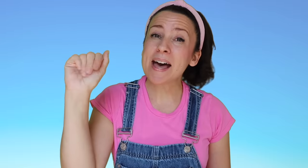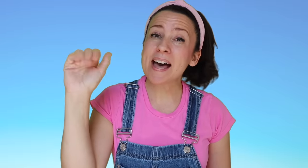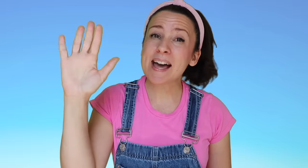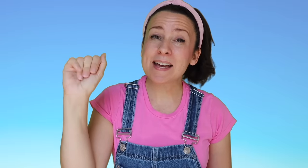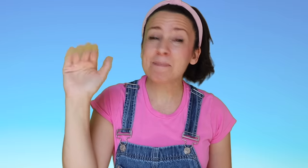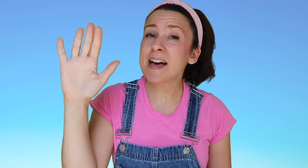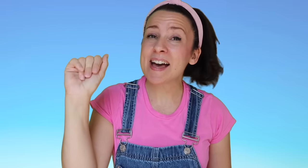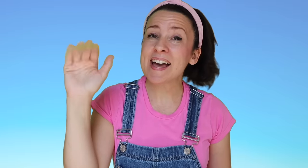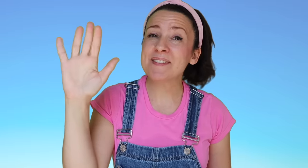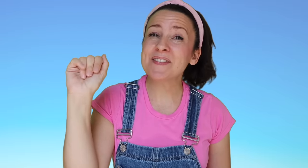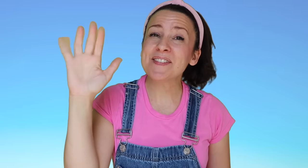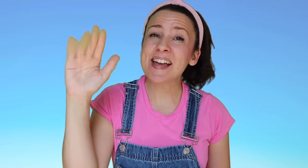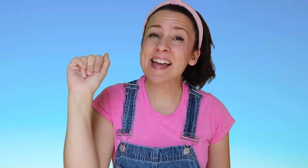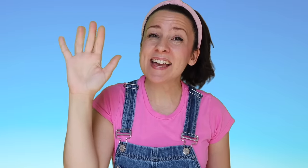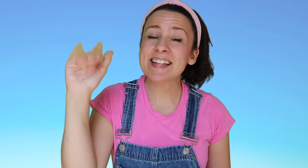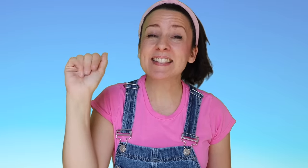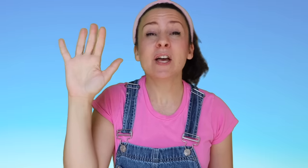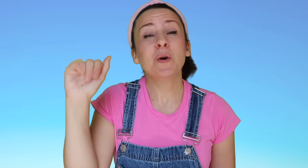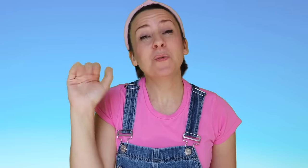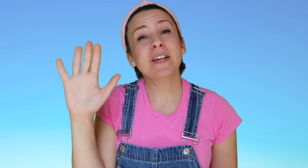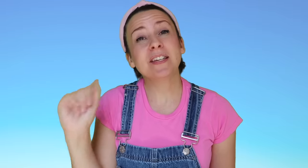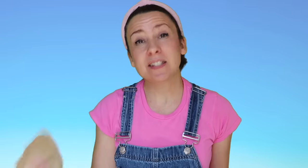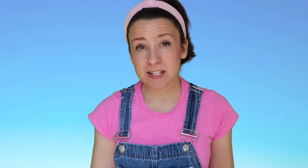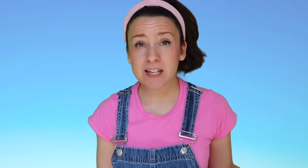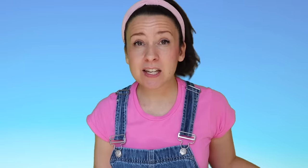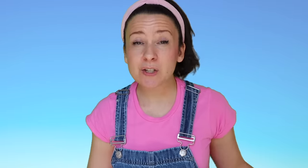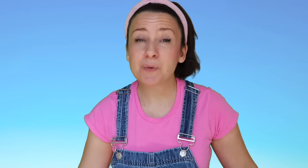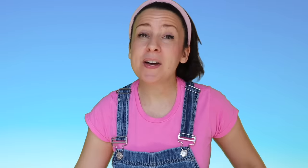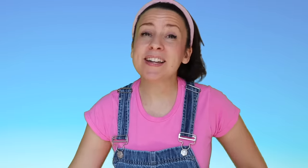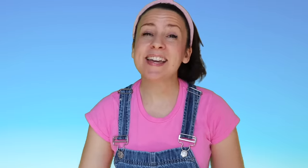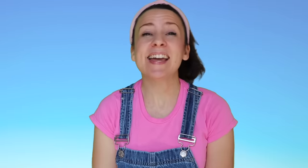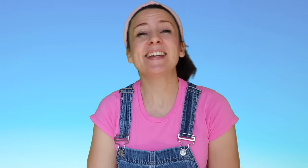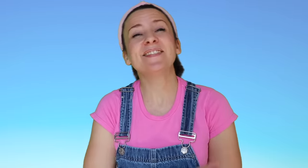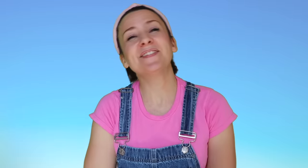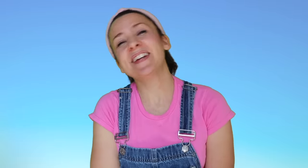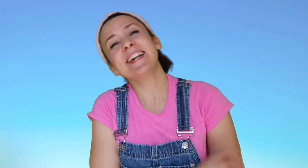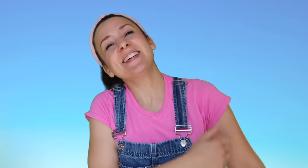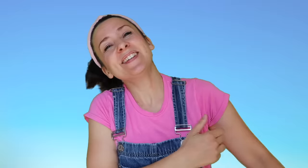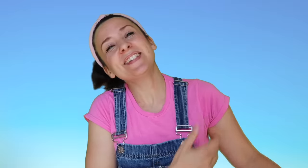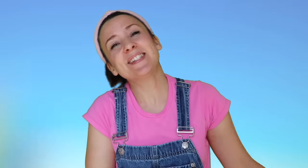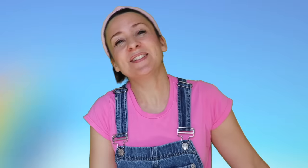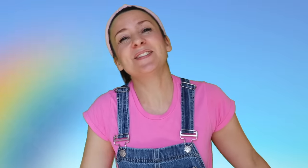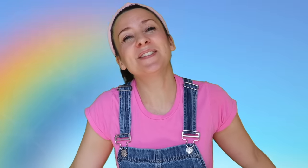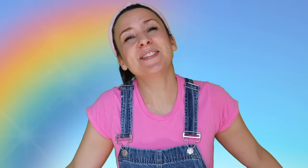friends. Bye-bye, friends. We'll see you again.